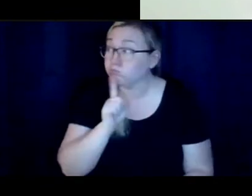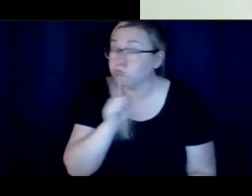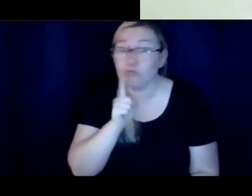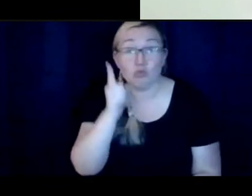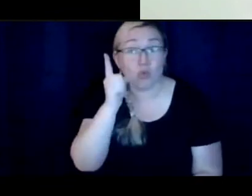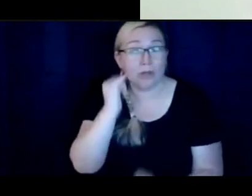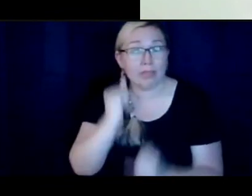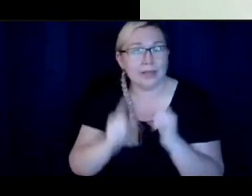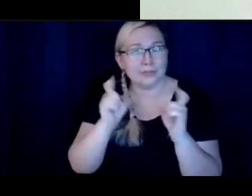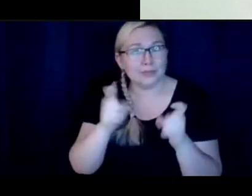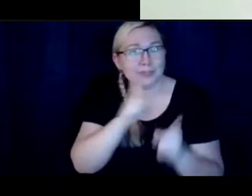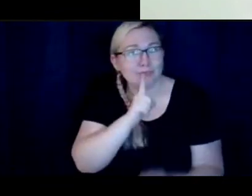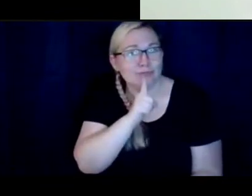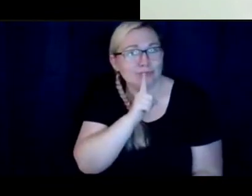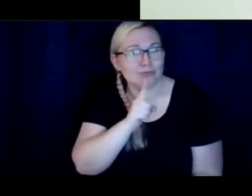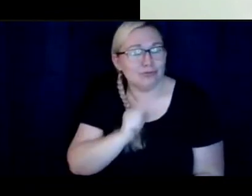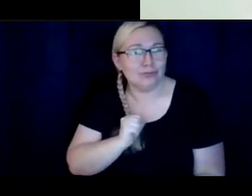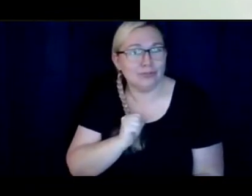last question.